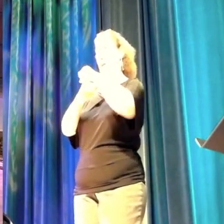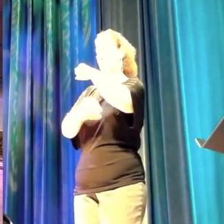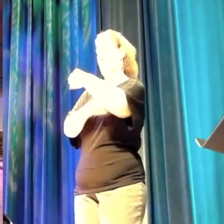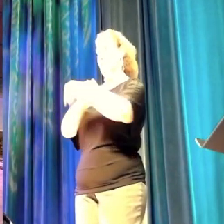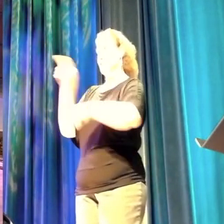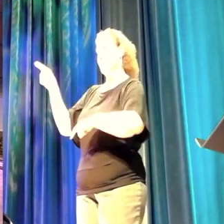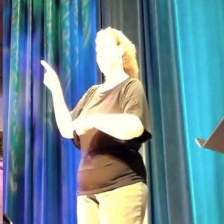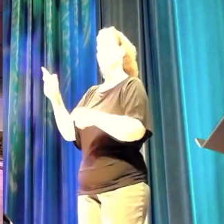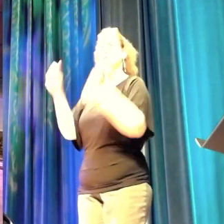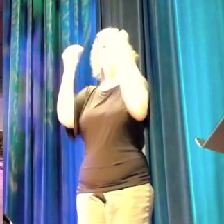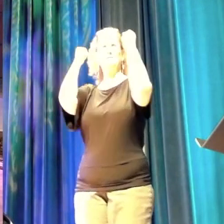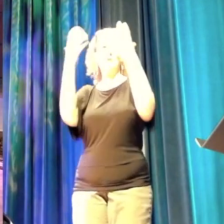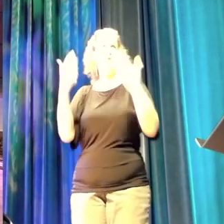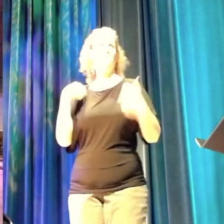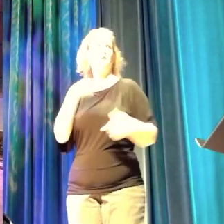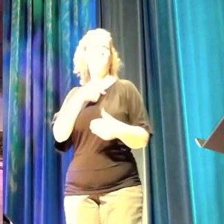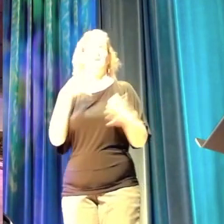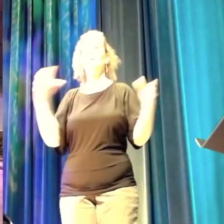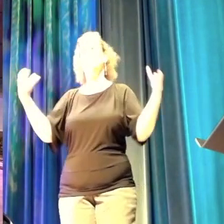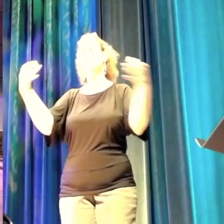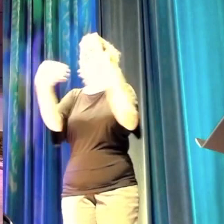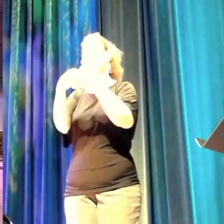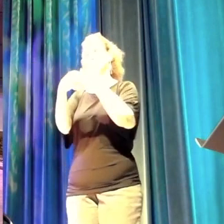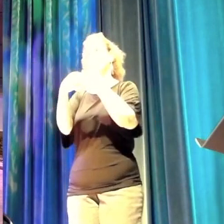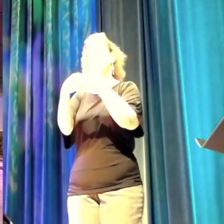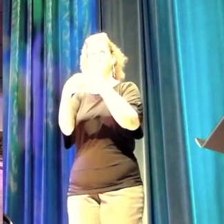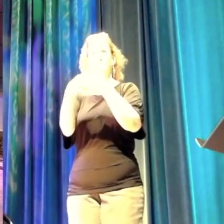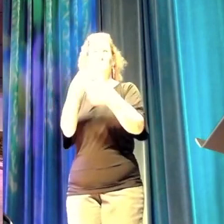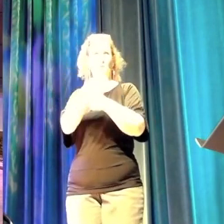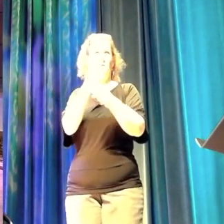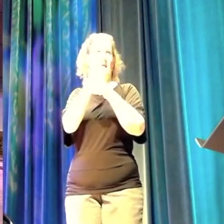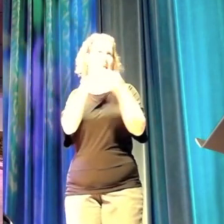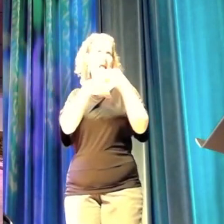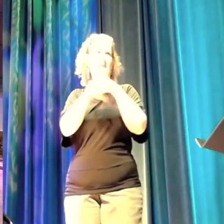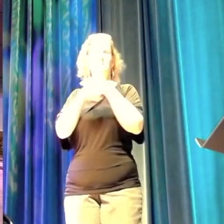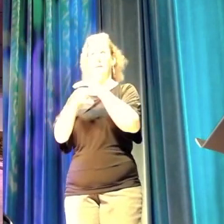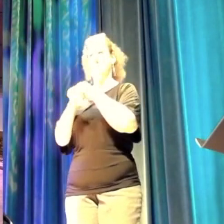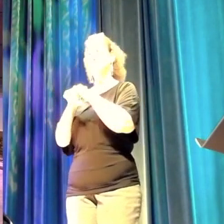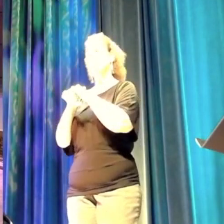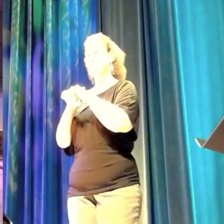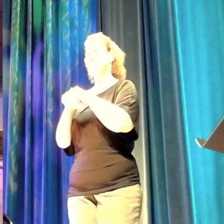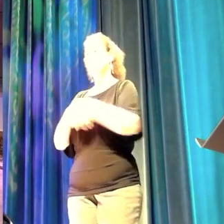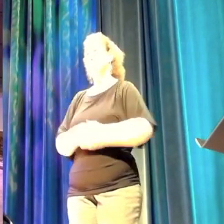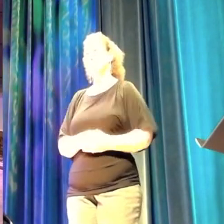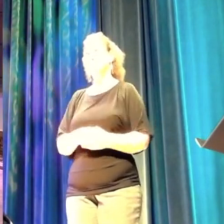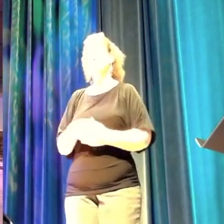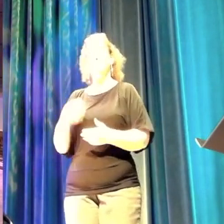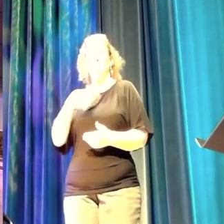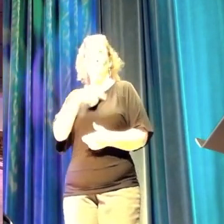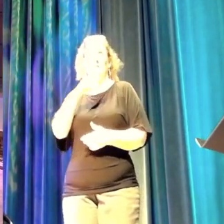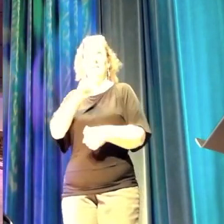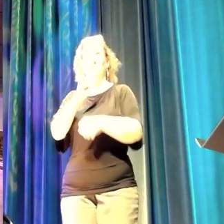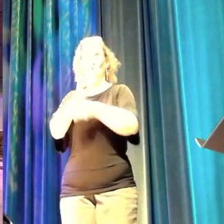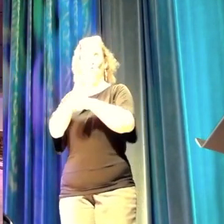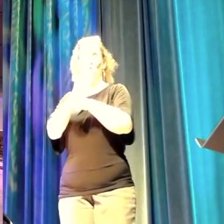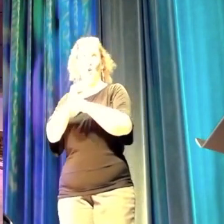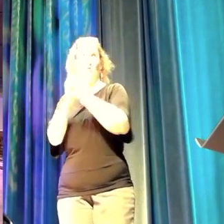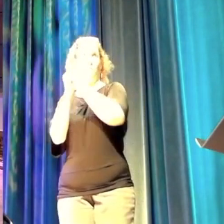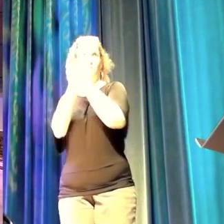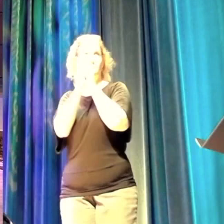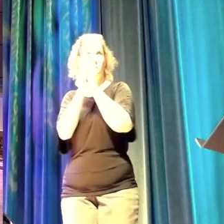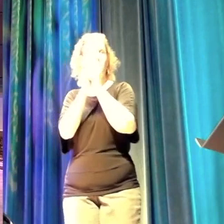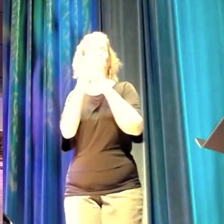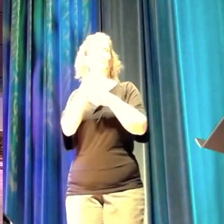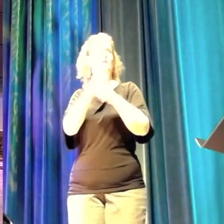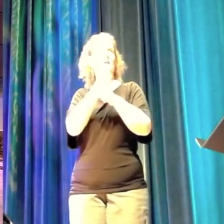There are so many of us that come together to create access. And we've got to work together to